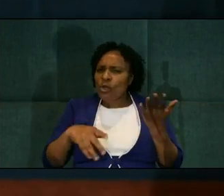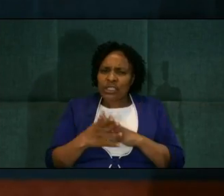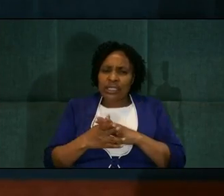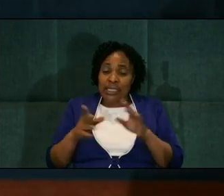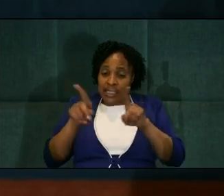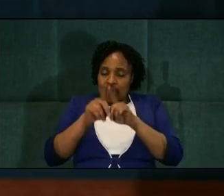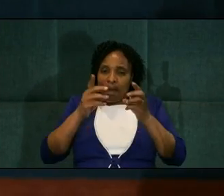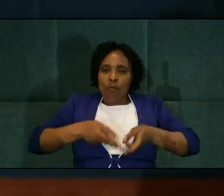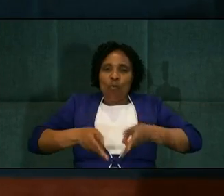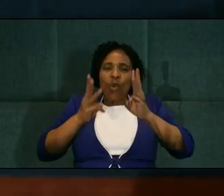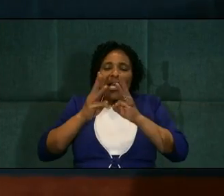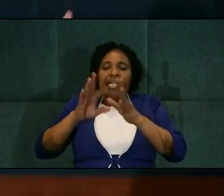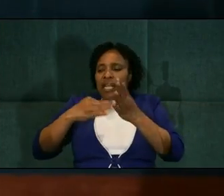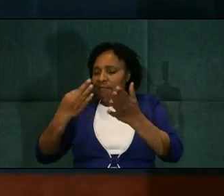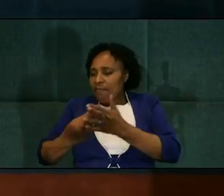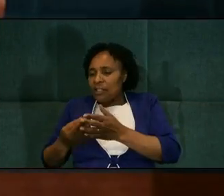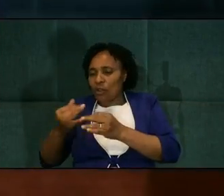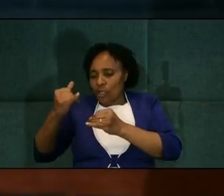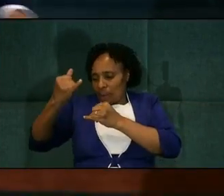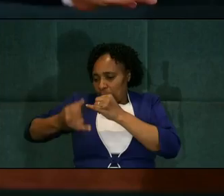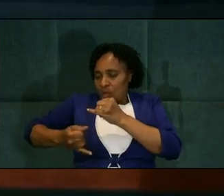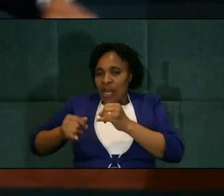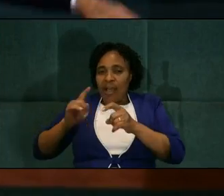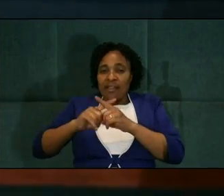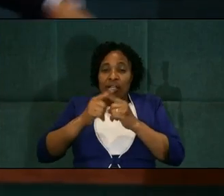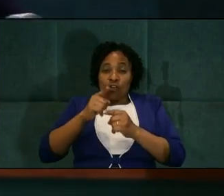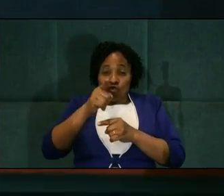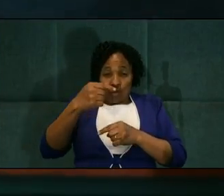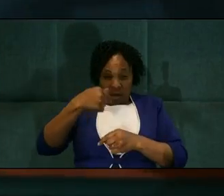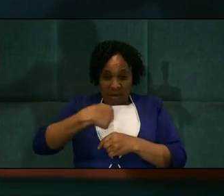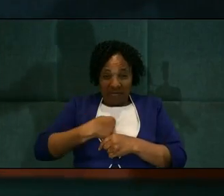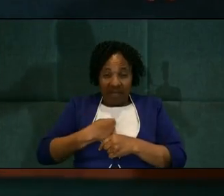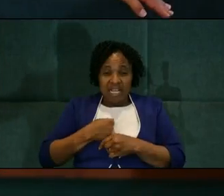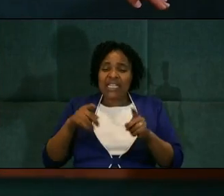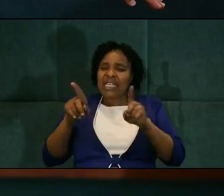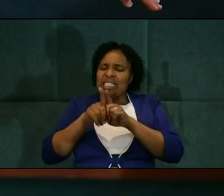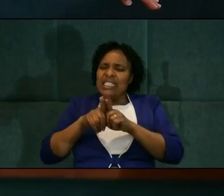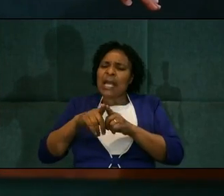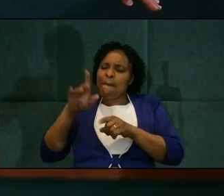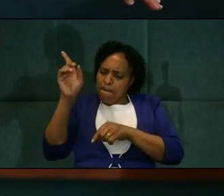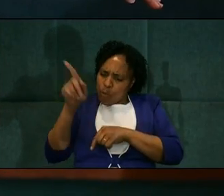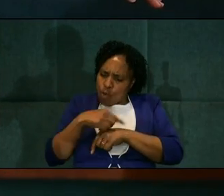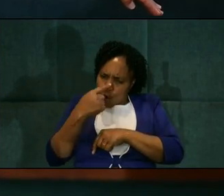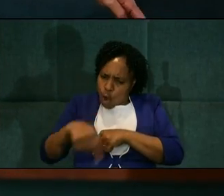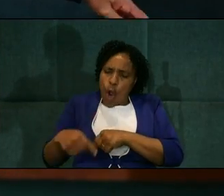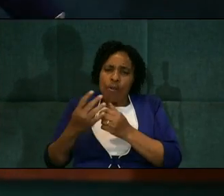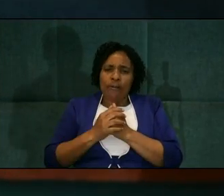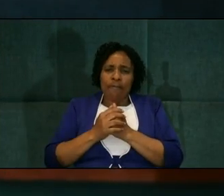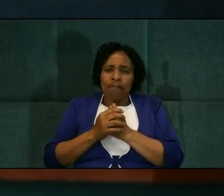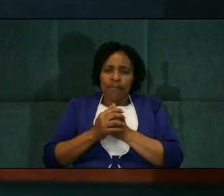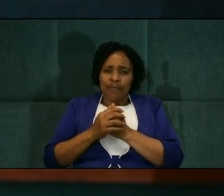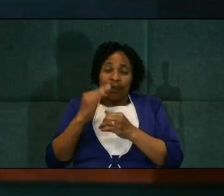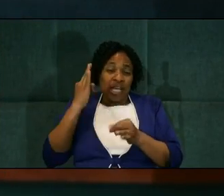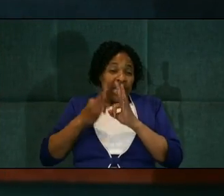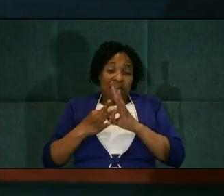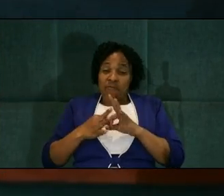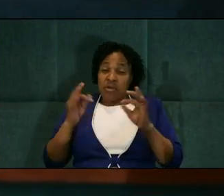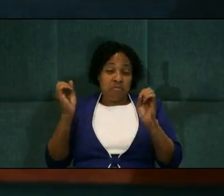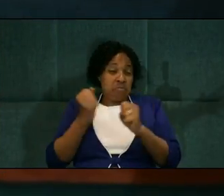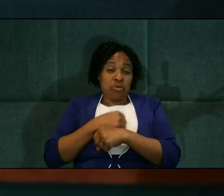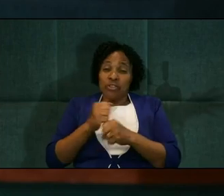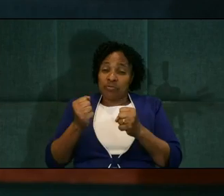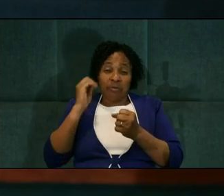way they failed on the borders, you and I may make the same mistake if we don't